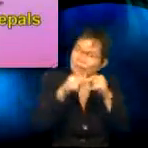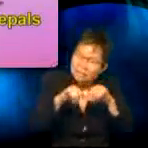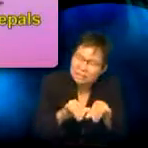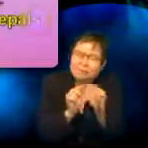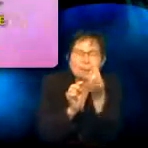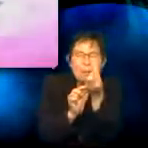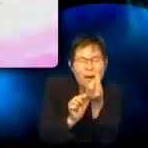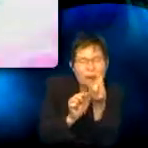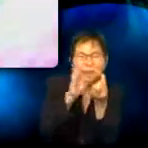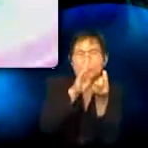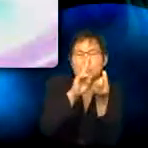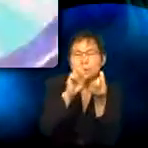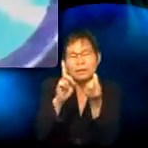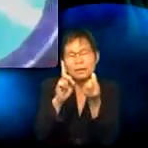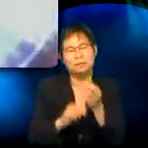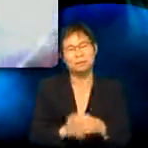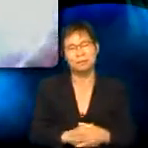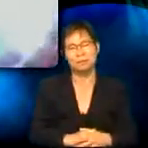bud.